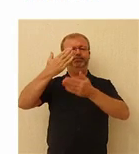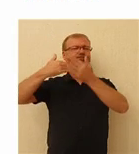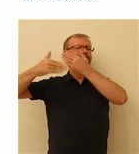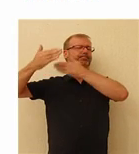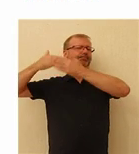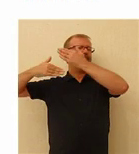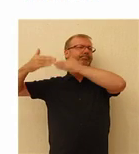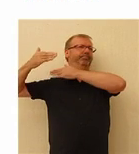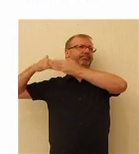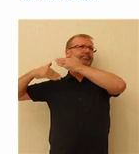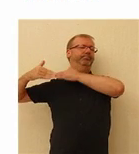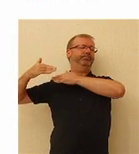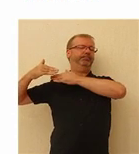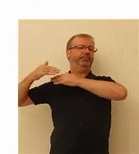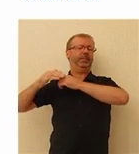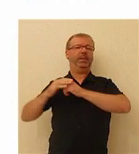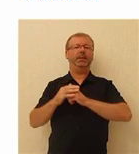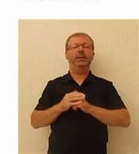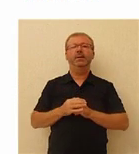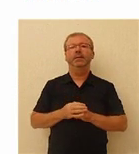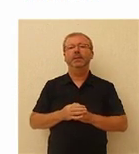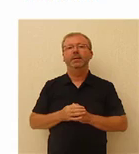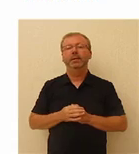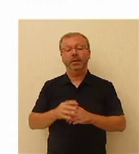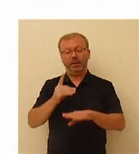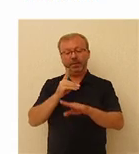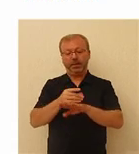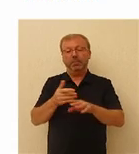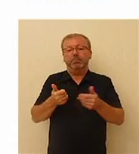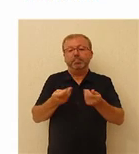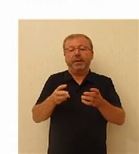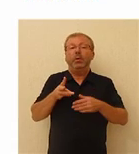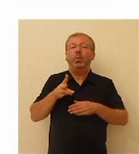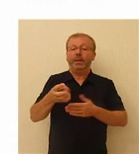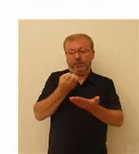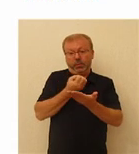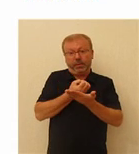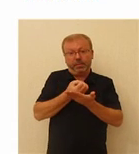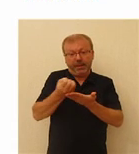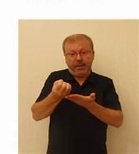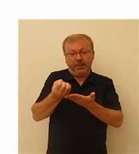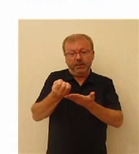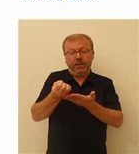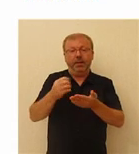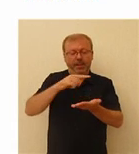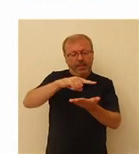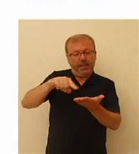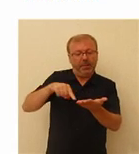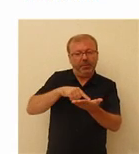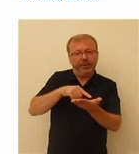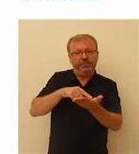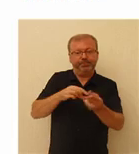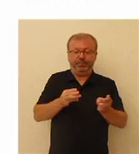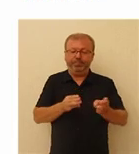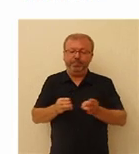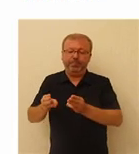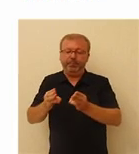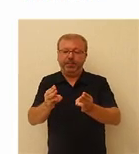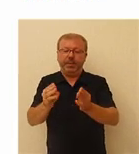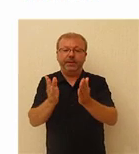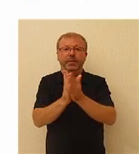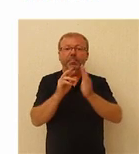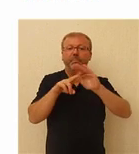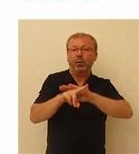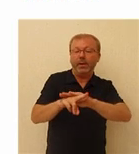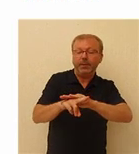back thousands of years. There are many ways to describe a labyrinth. It is a path